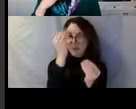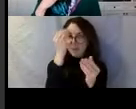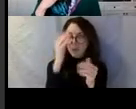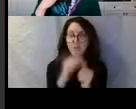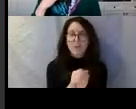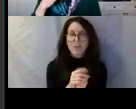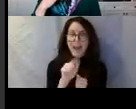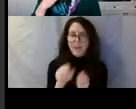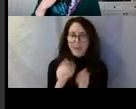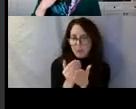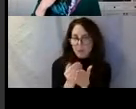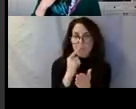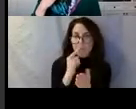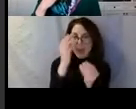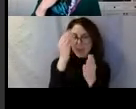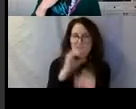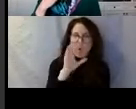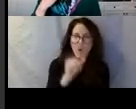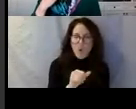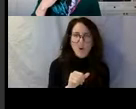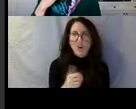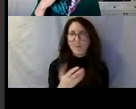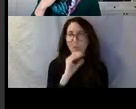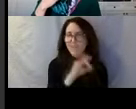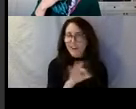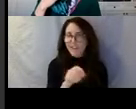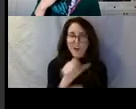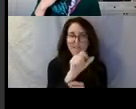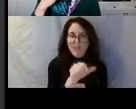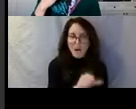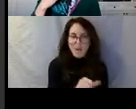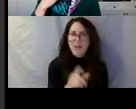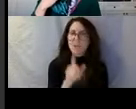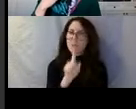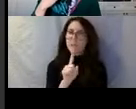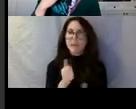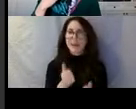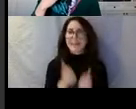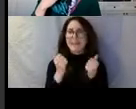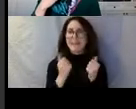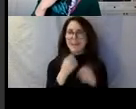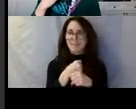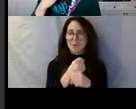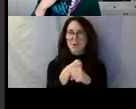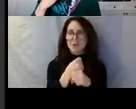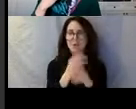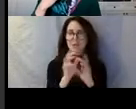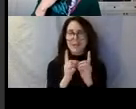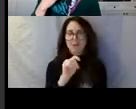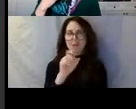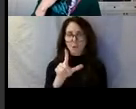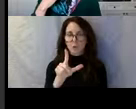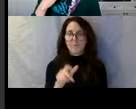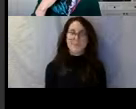for information that is stale now as well. And so it's kind of a living producer's digital tool, I'll call